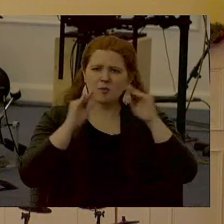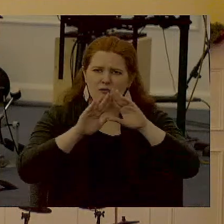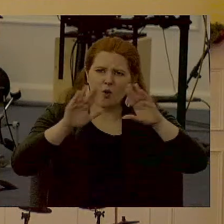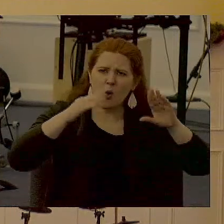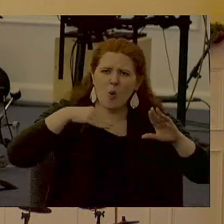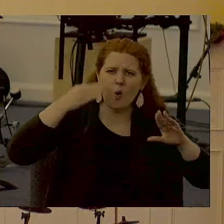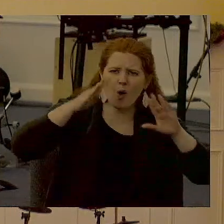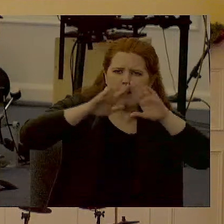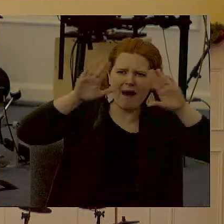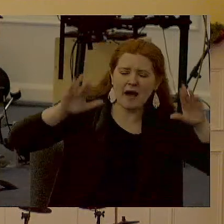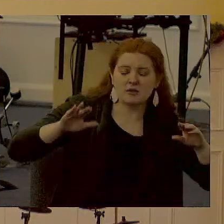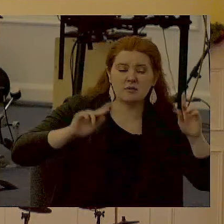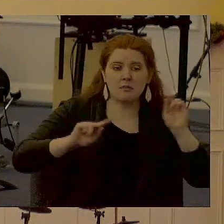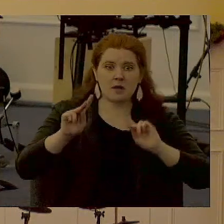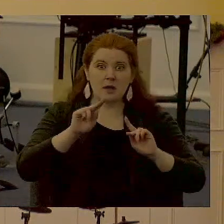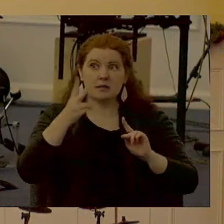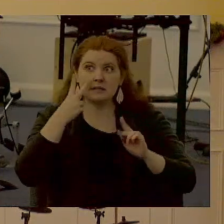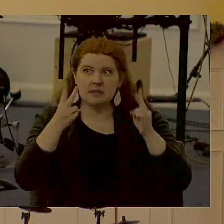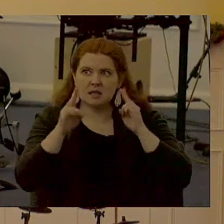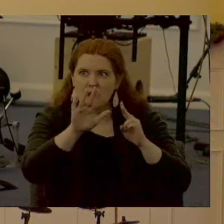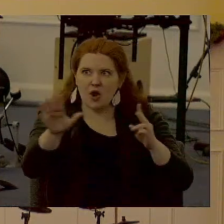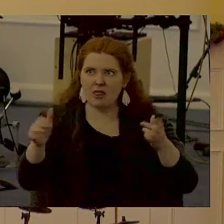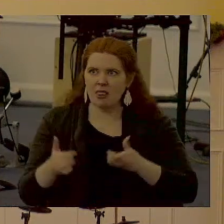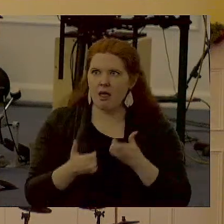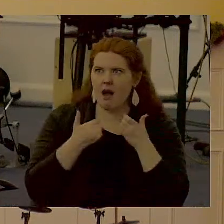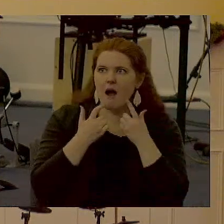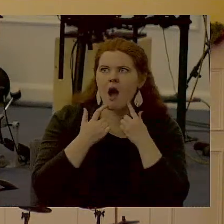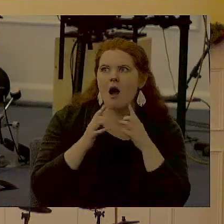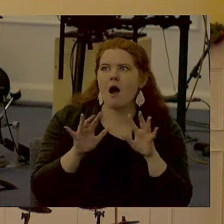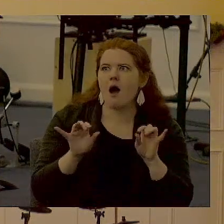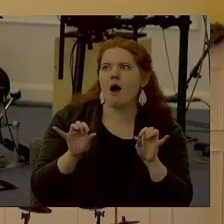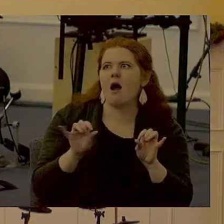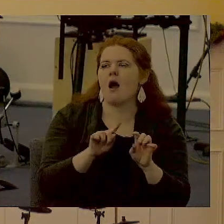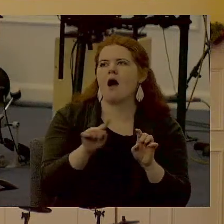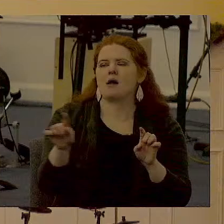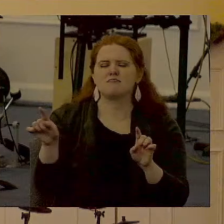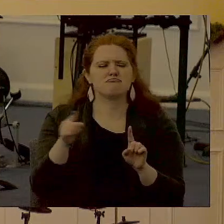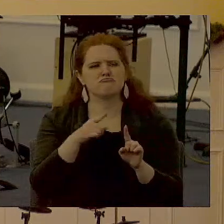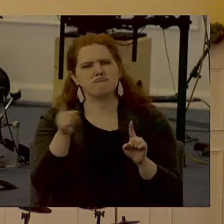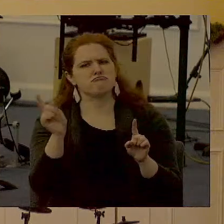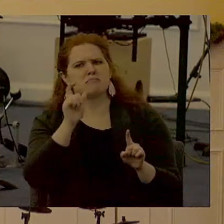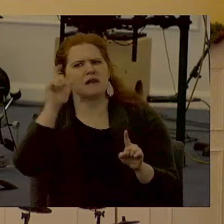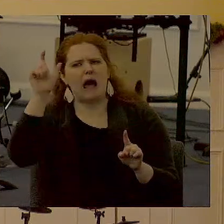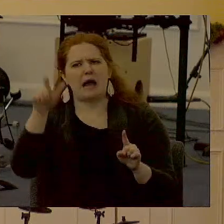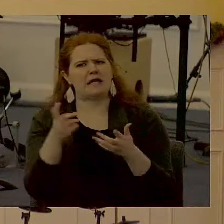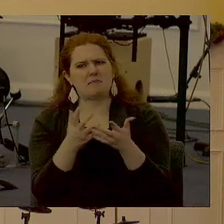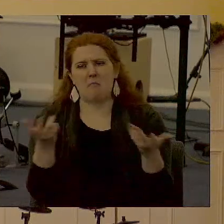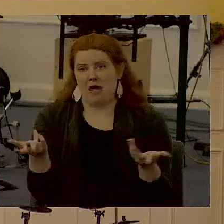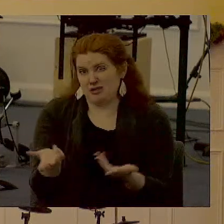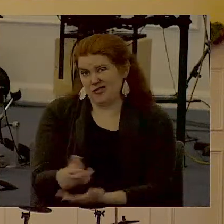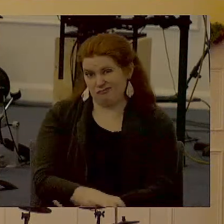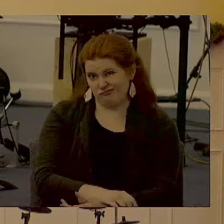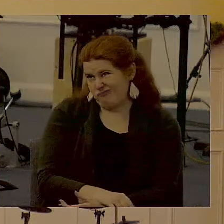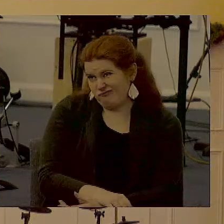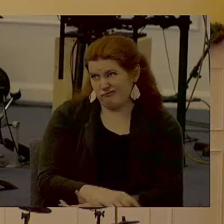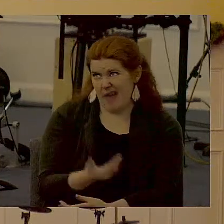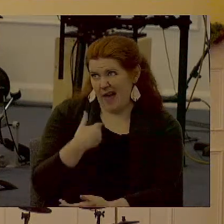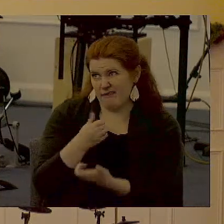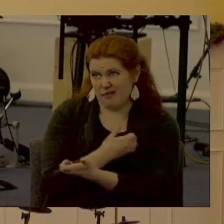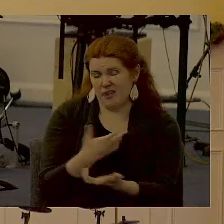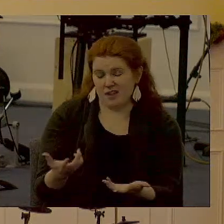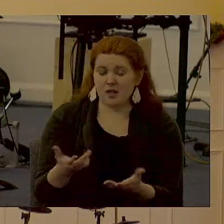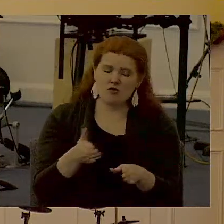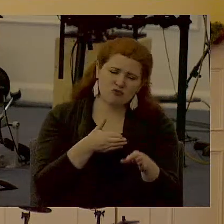lives that people admire. They really don't need that much, do they? They've got